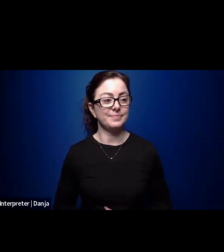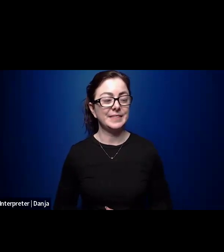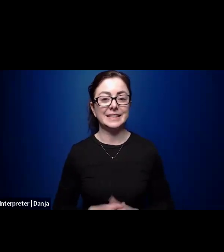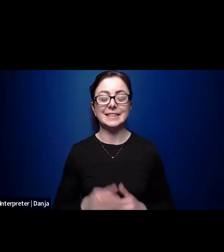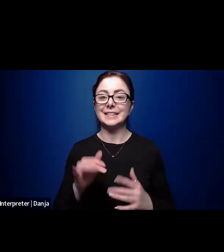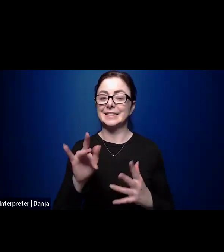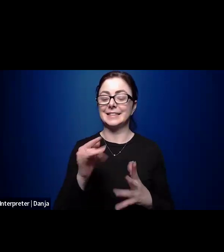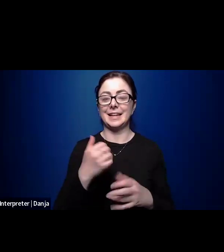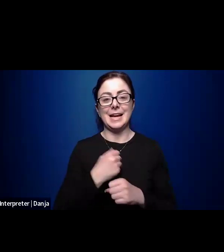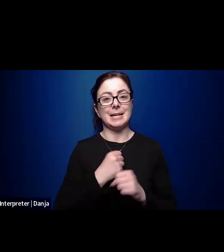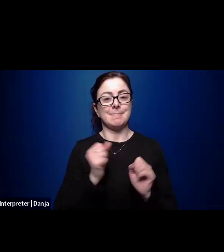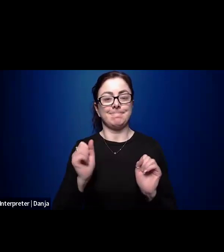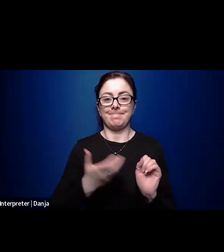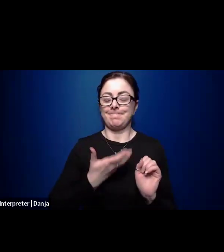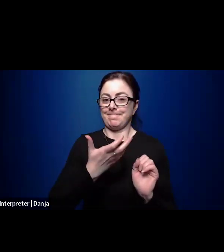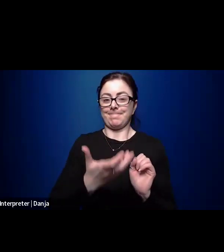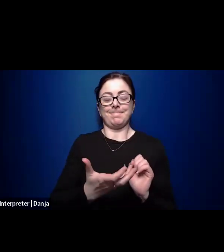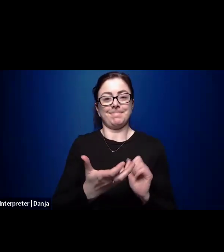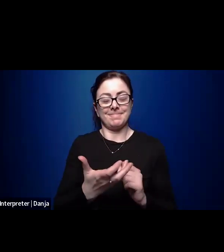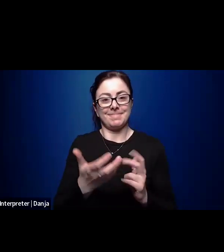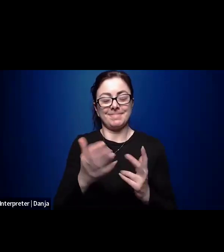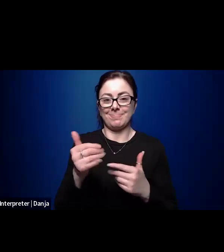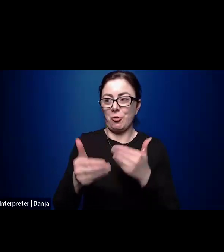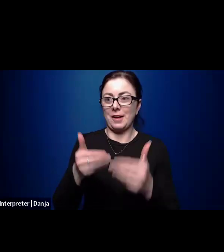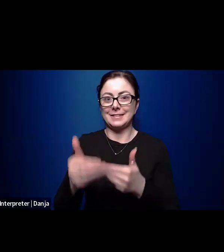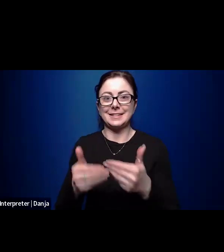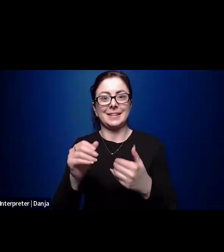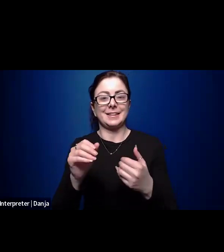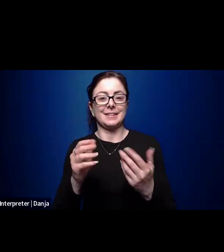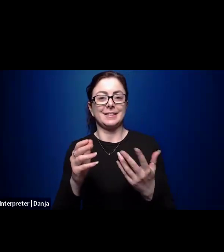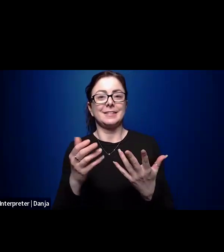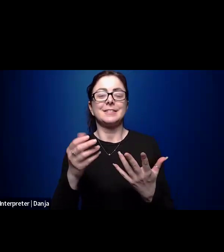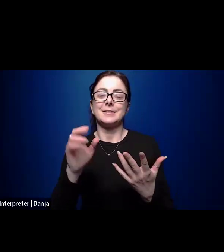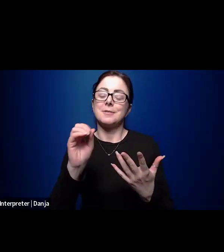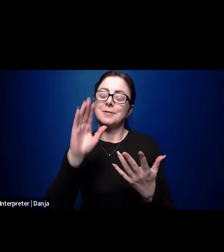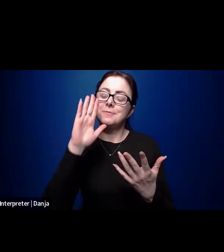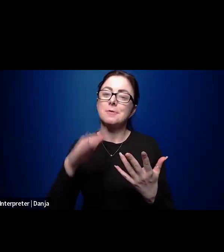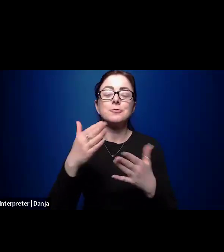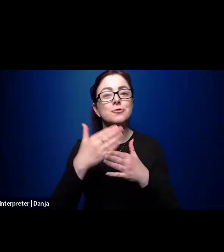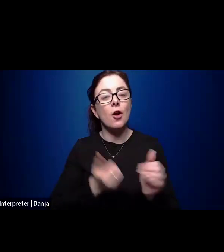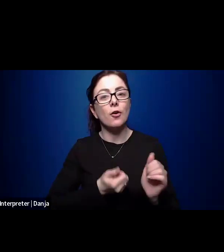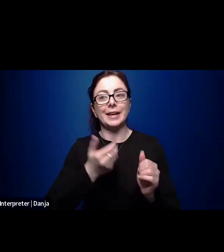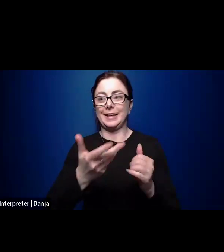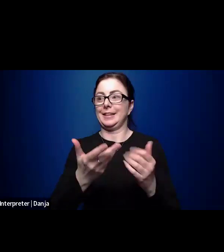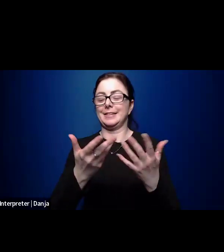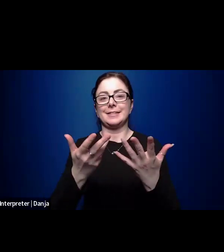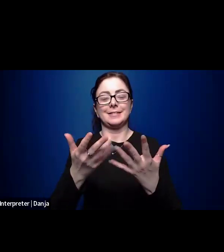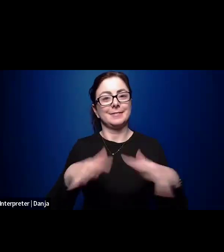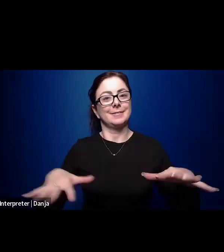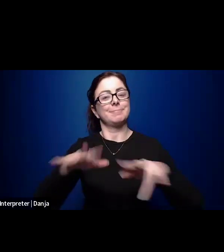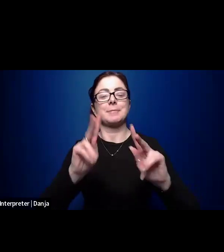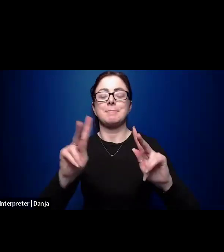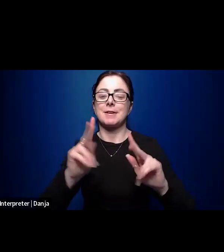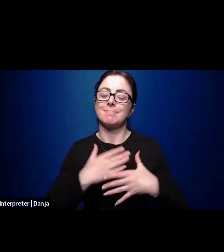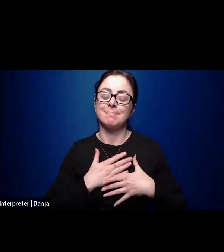so we know that sharing these stories far and wide it can be intimidating, but thank you. Next up, we